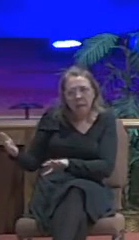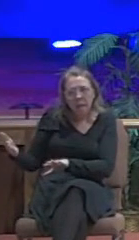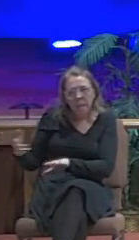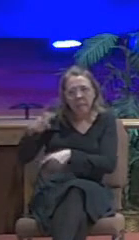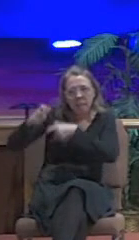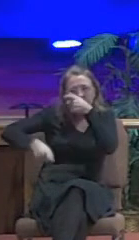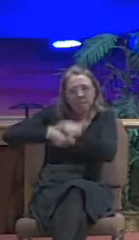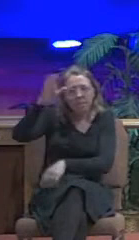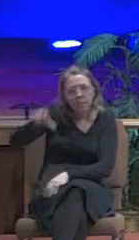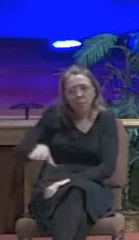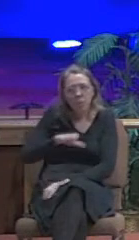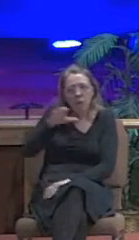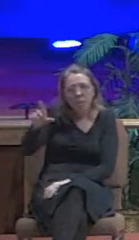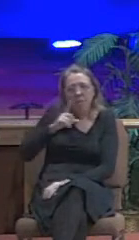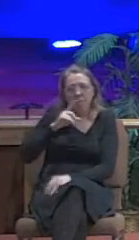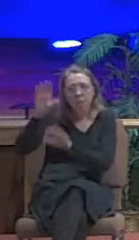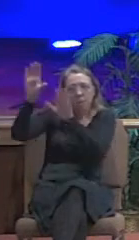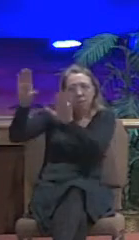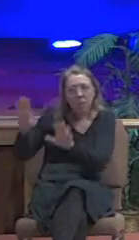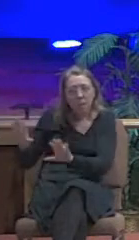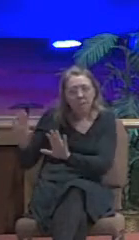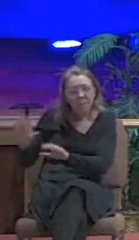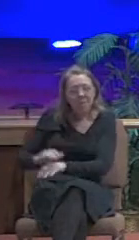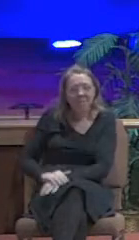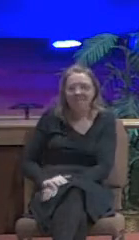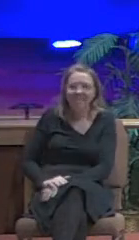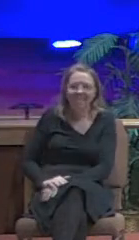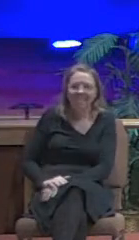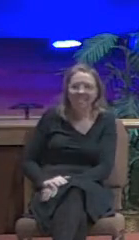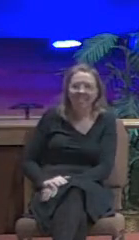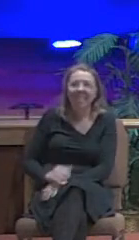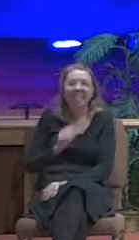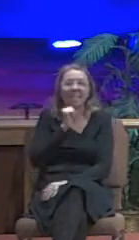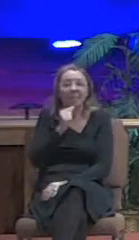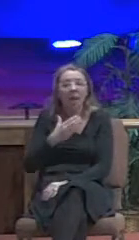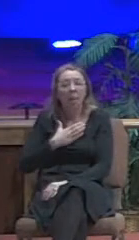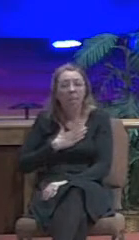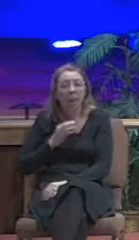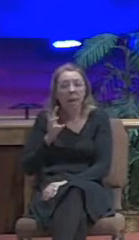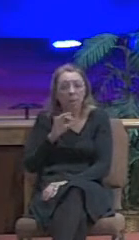Not my will, your will be done.